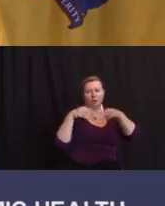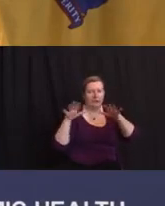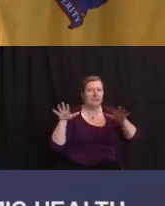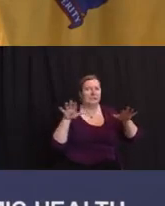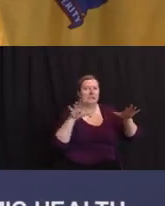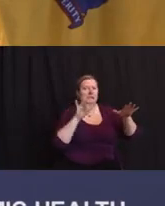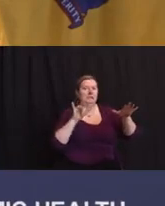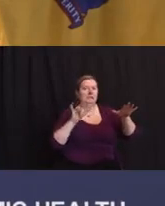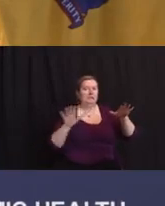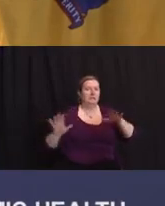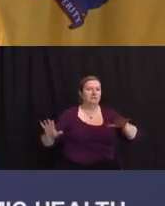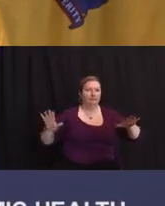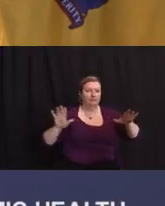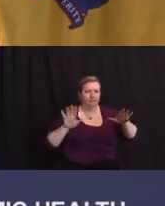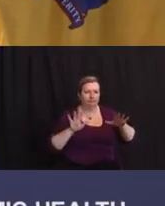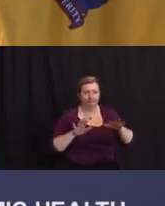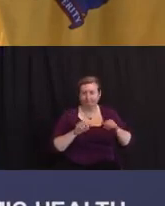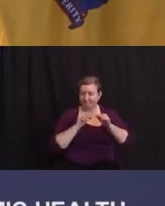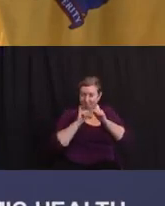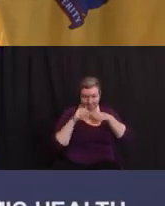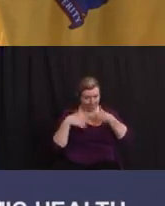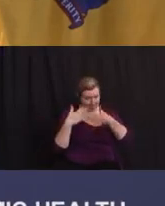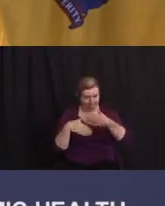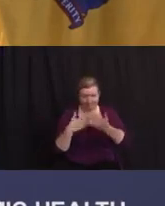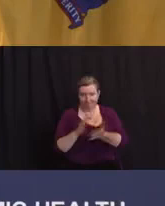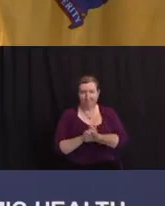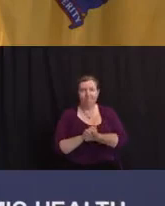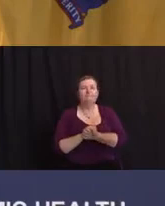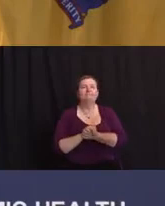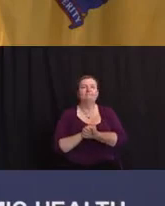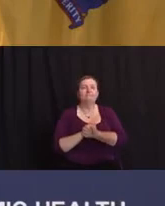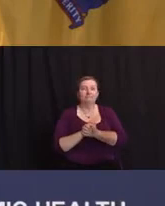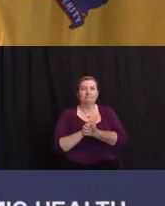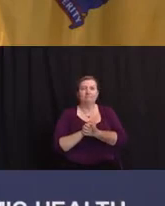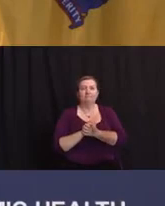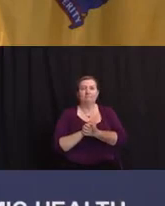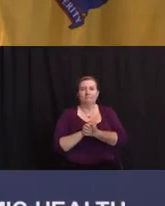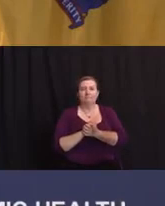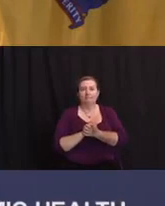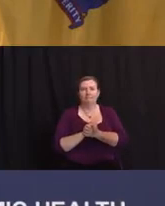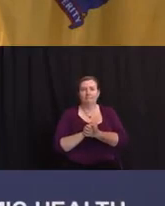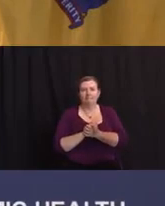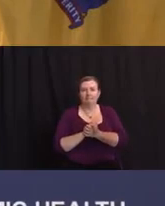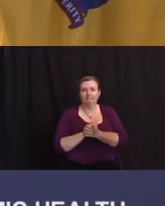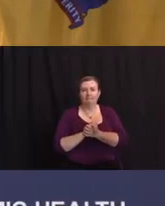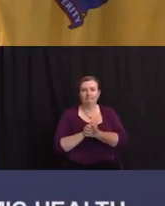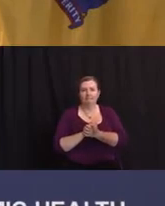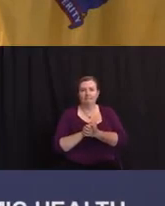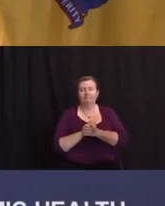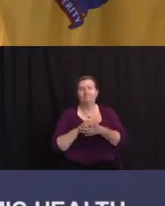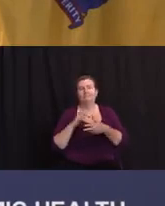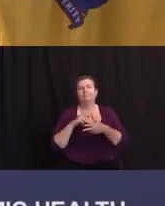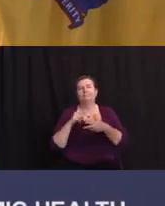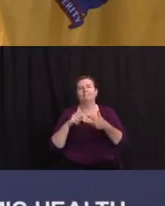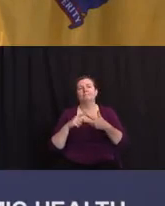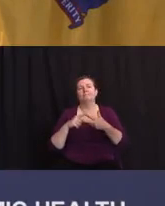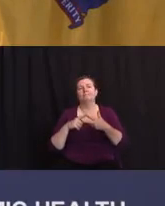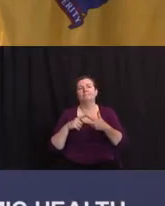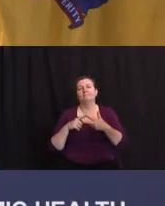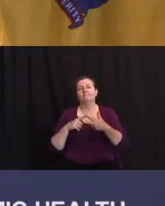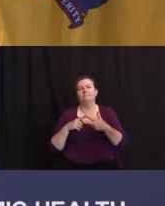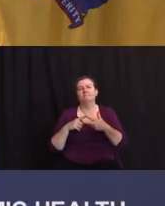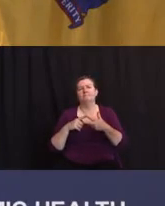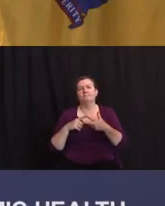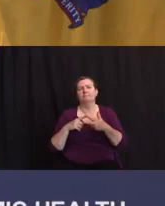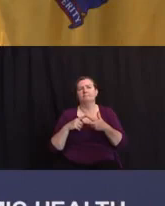it. I think it is different. I kind of already addressed some of this with Alex's good questions. It's